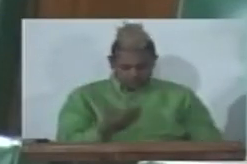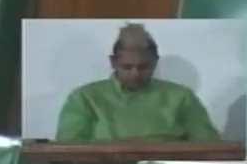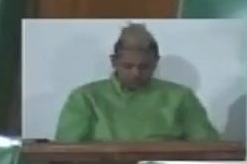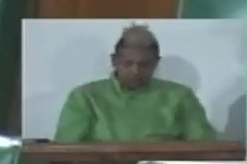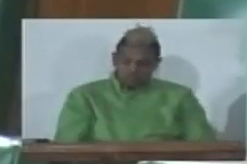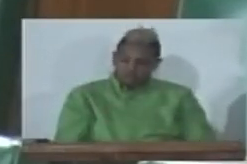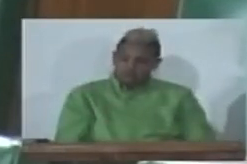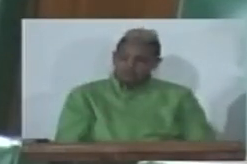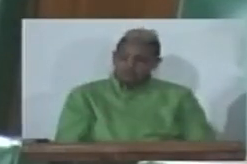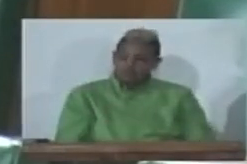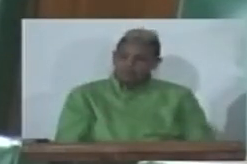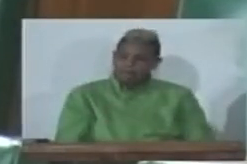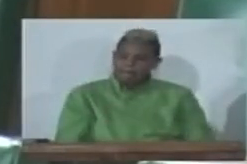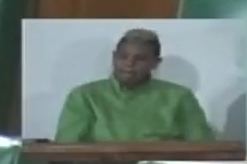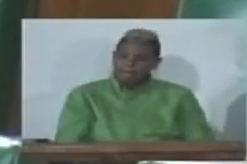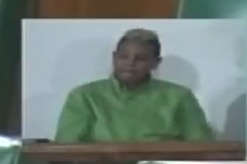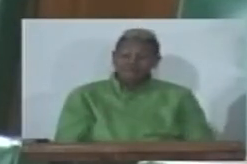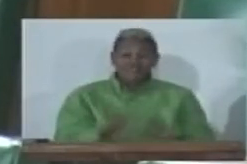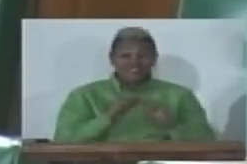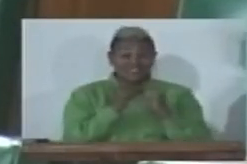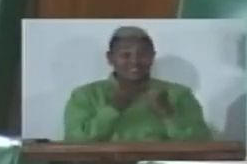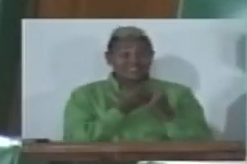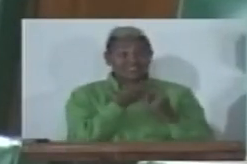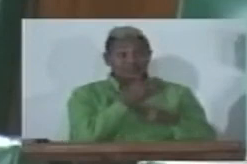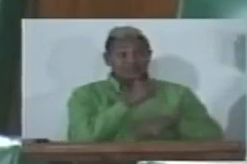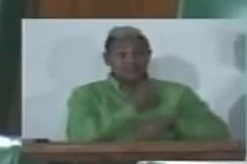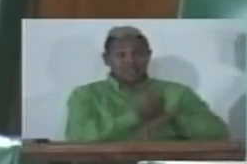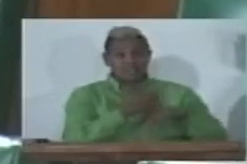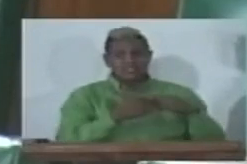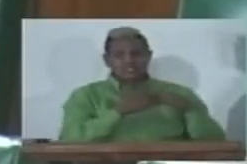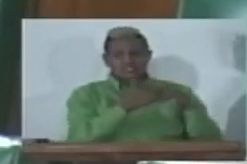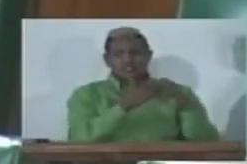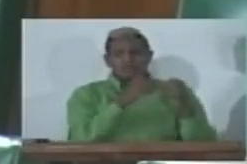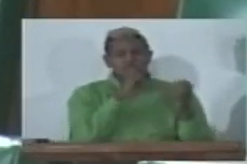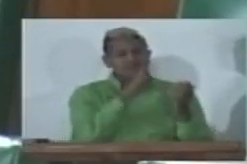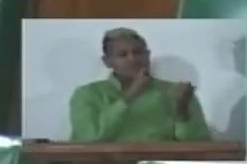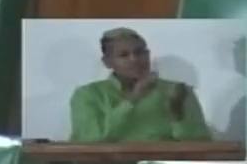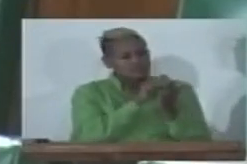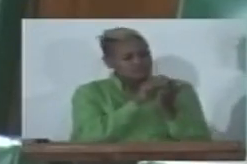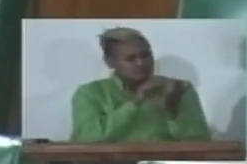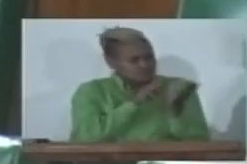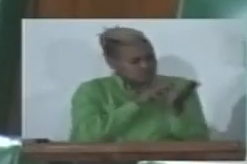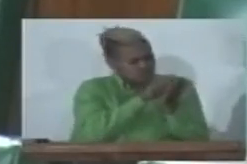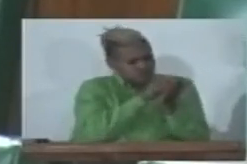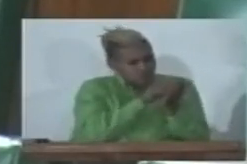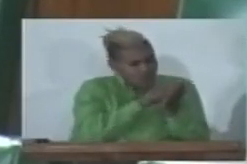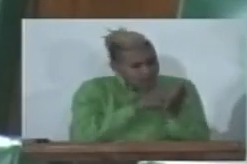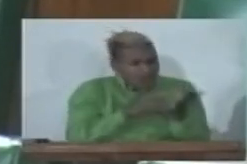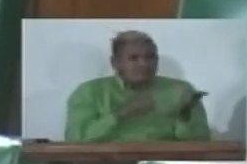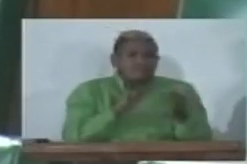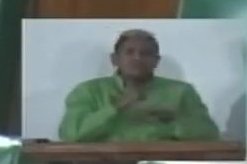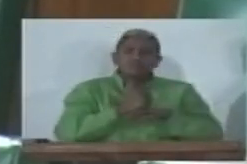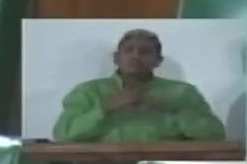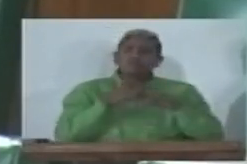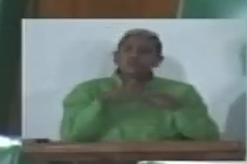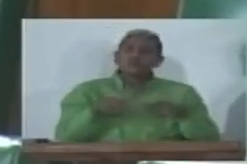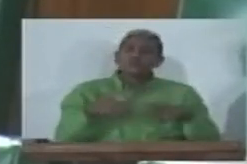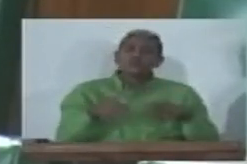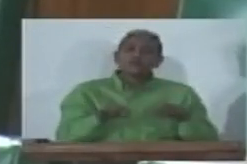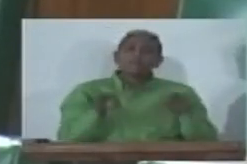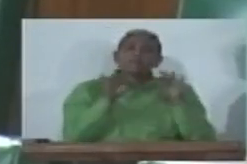the team that has been established craft this very important